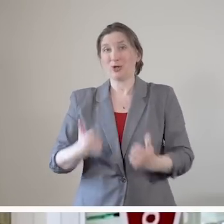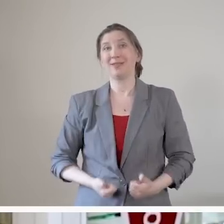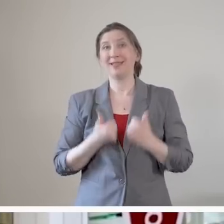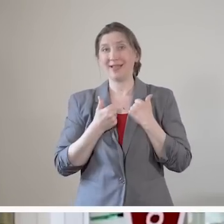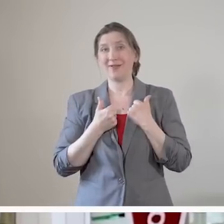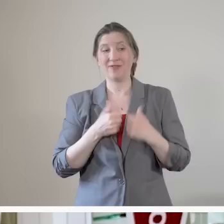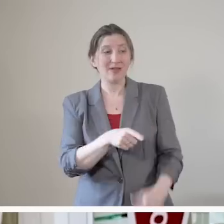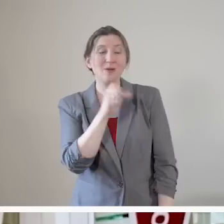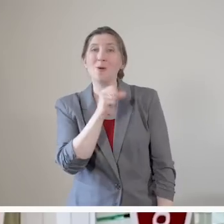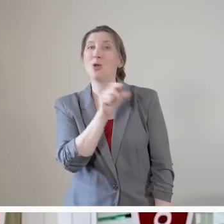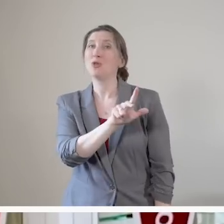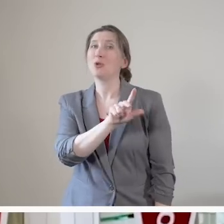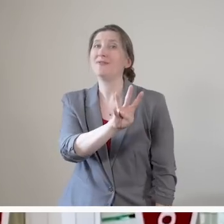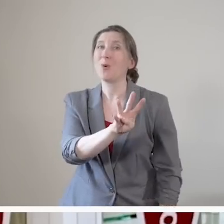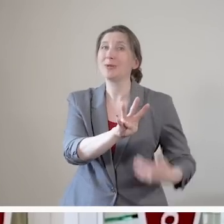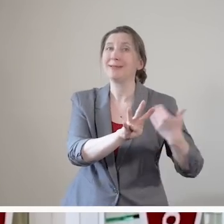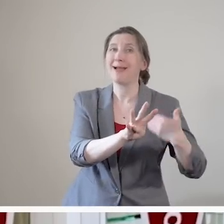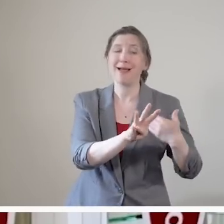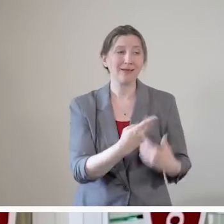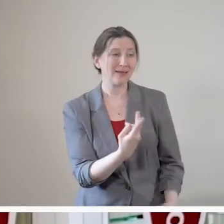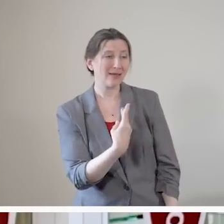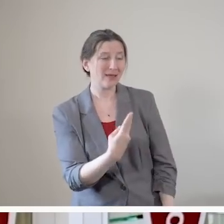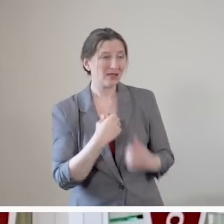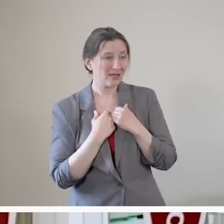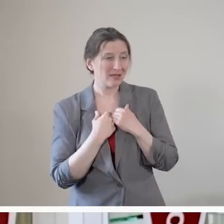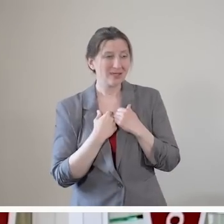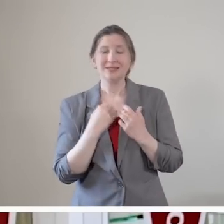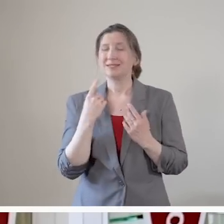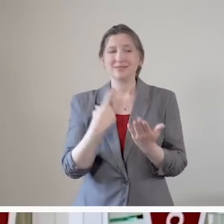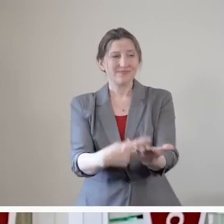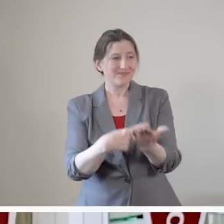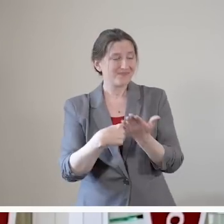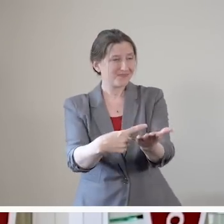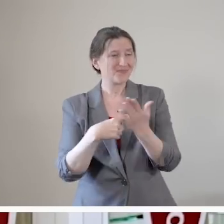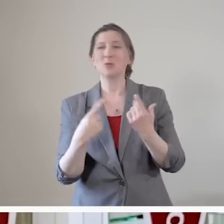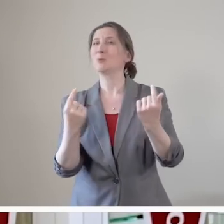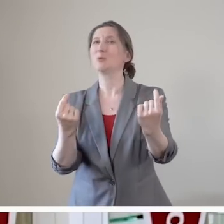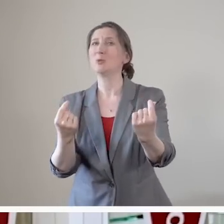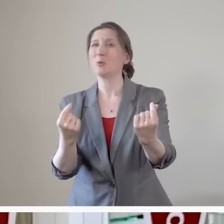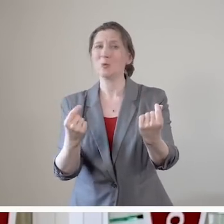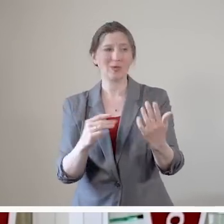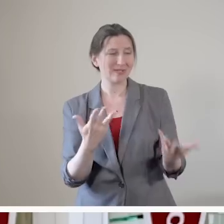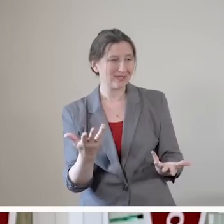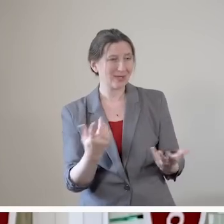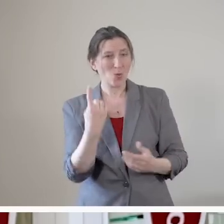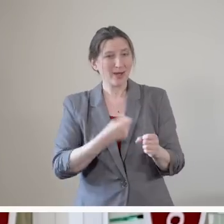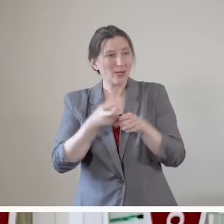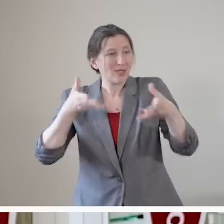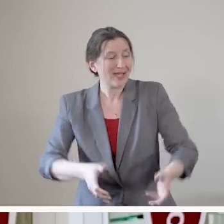was 34, I was 32. At that point, we told one another a